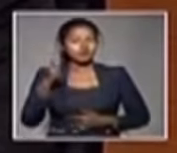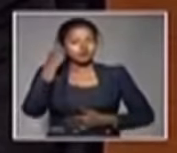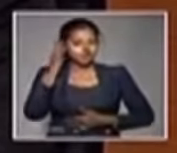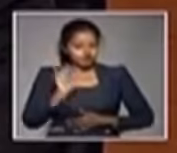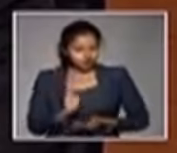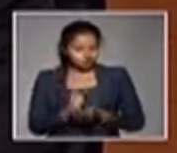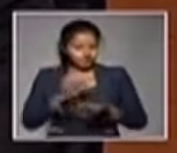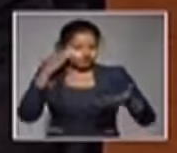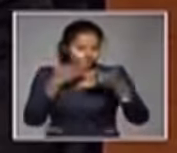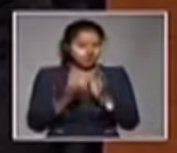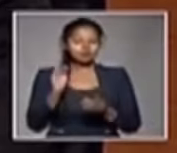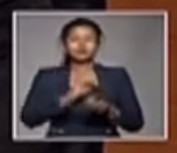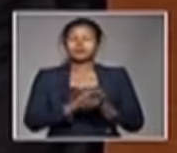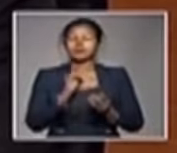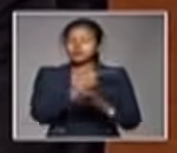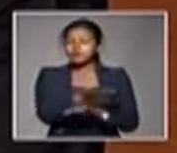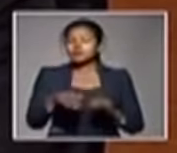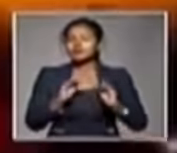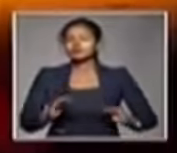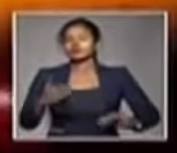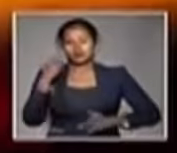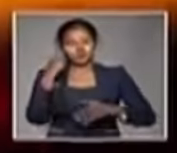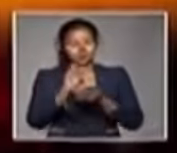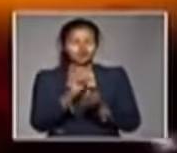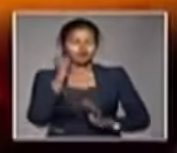considering the safety of the minorities.